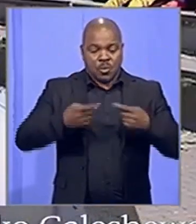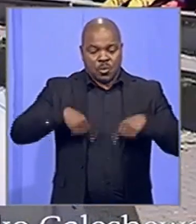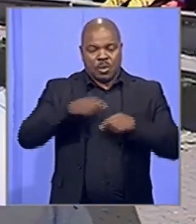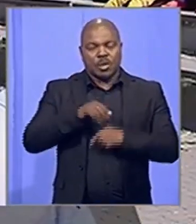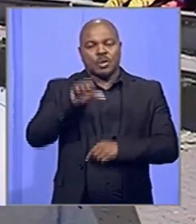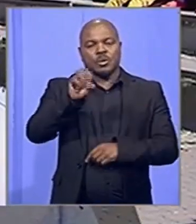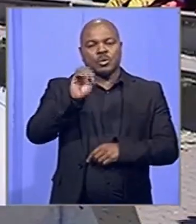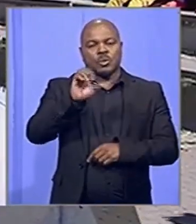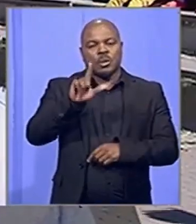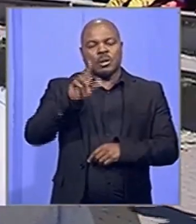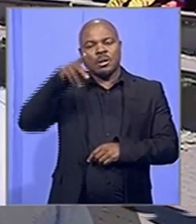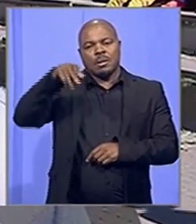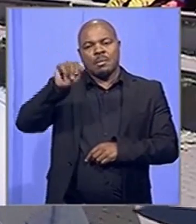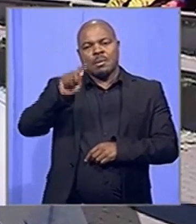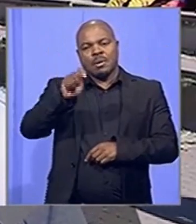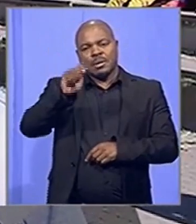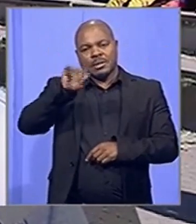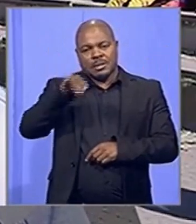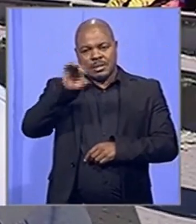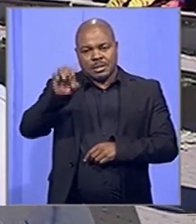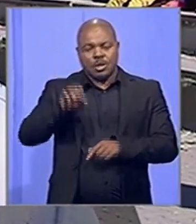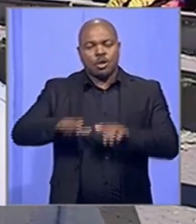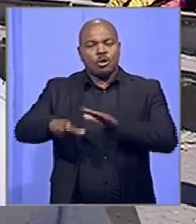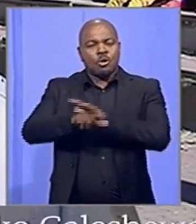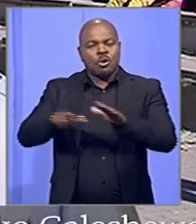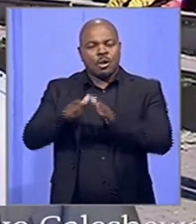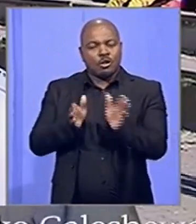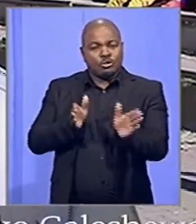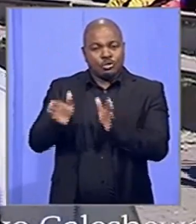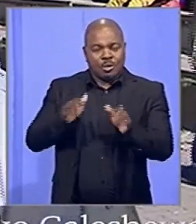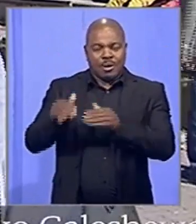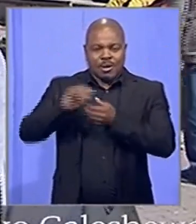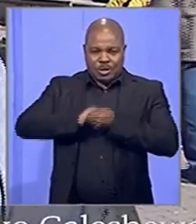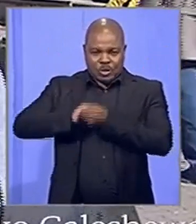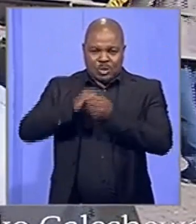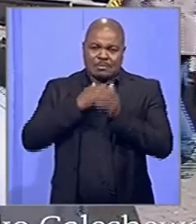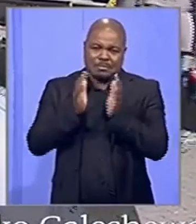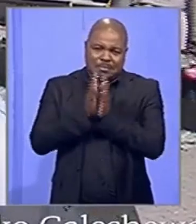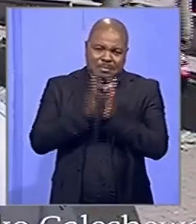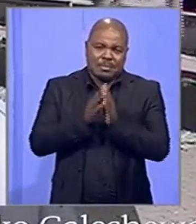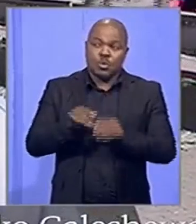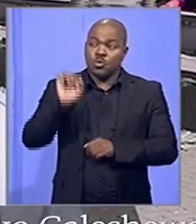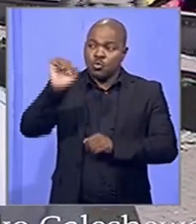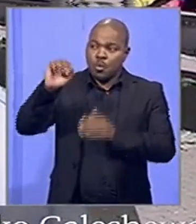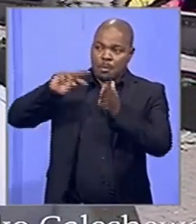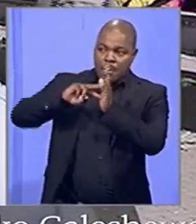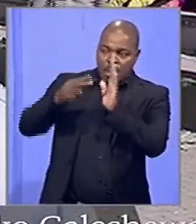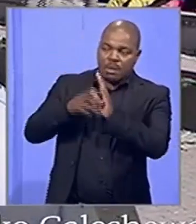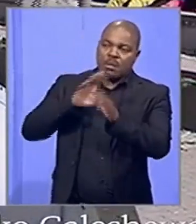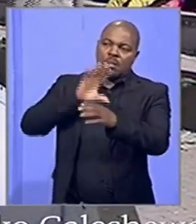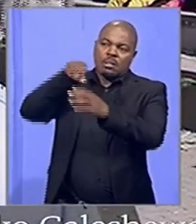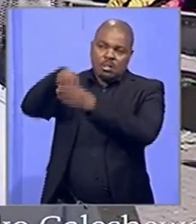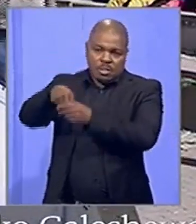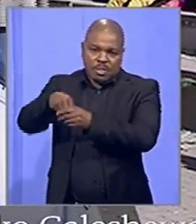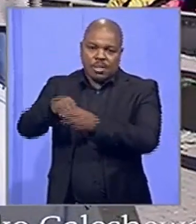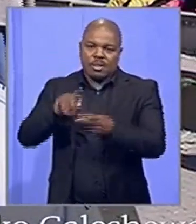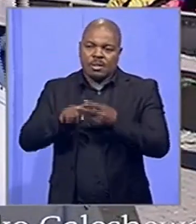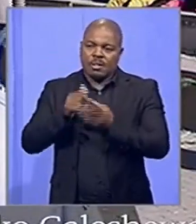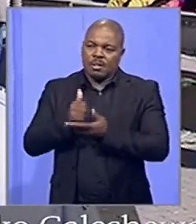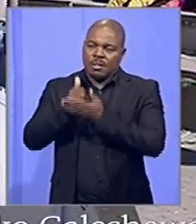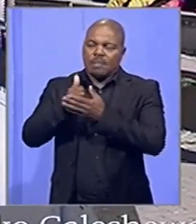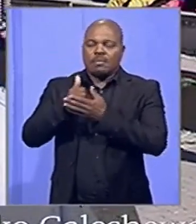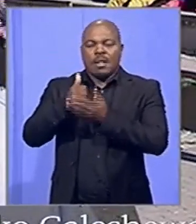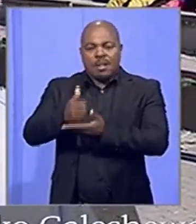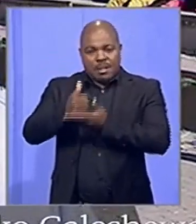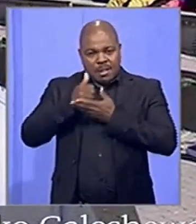Football Association re kopa hore lo re tsenye mo di planning tsa nyena tsa go godisa football a rona